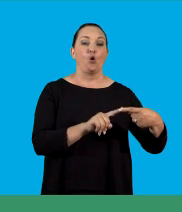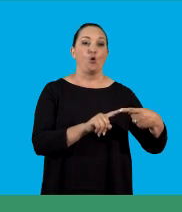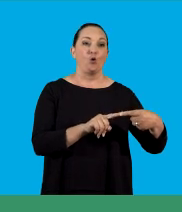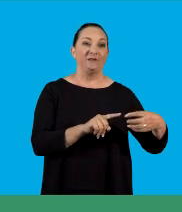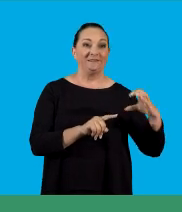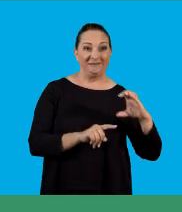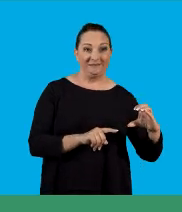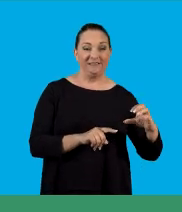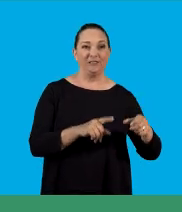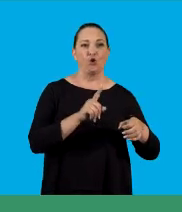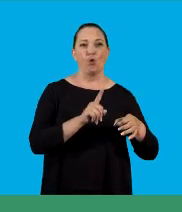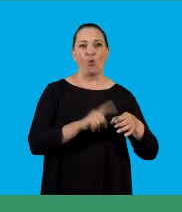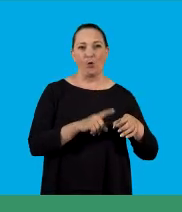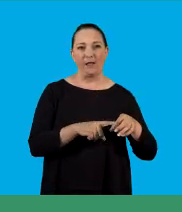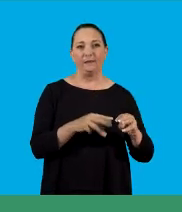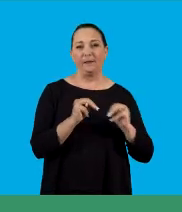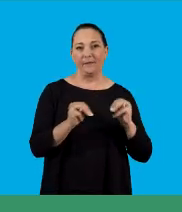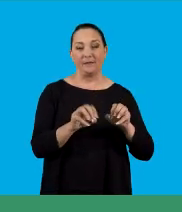management system? Or